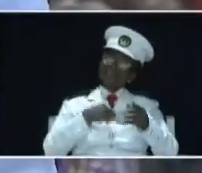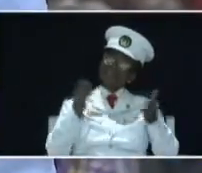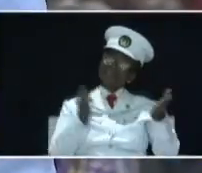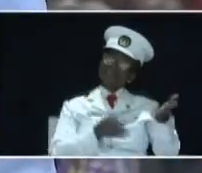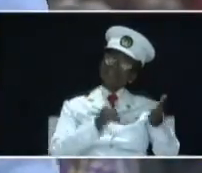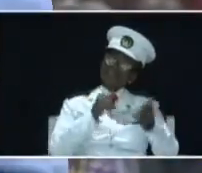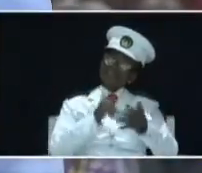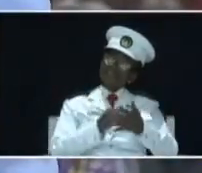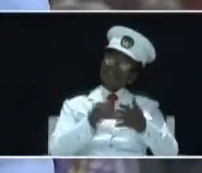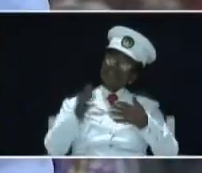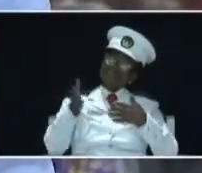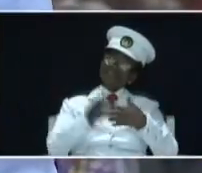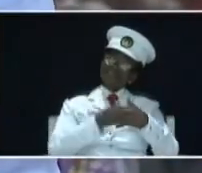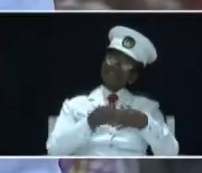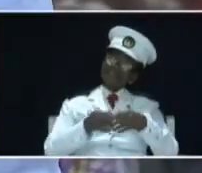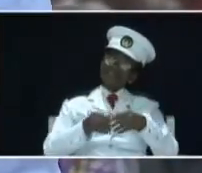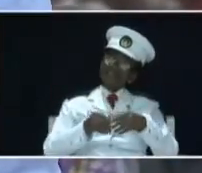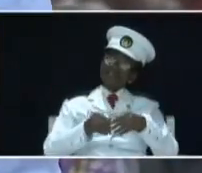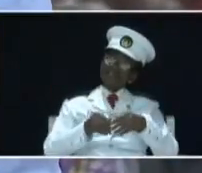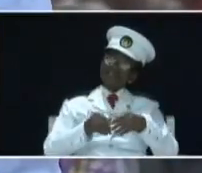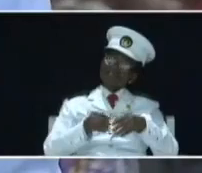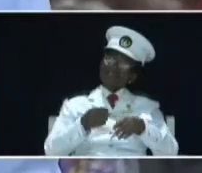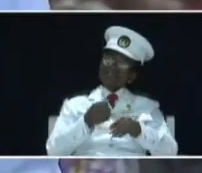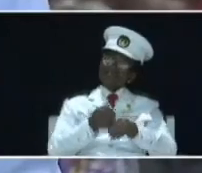Hardness, tough.